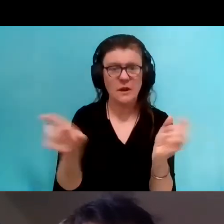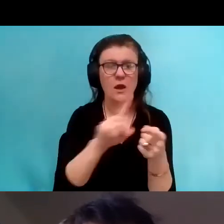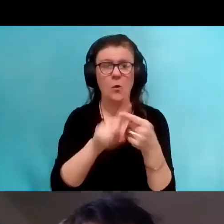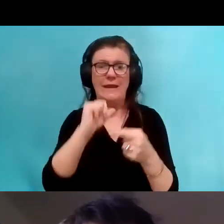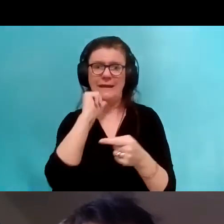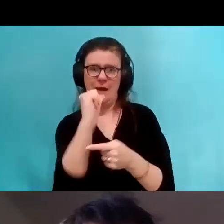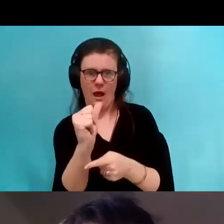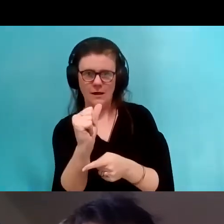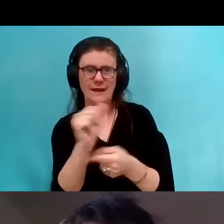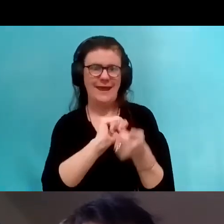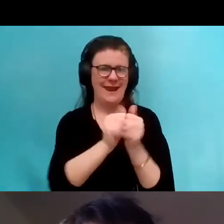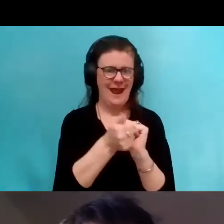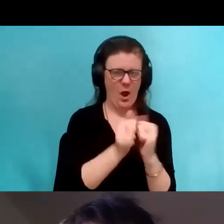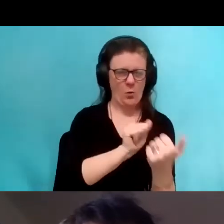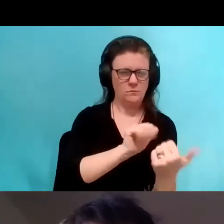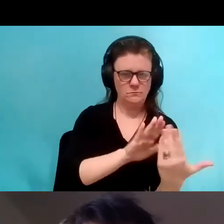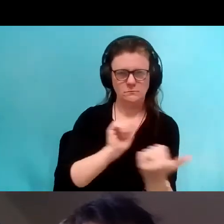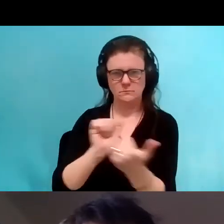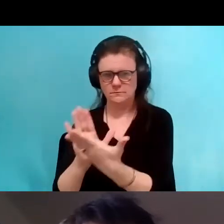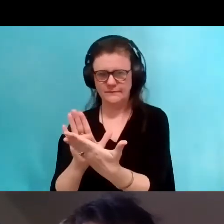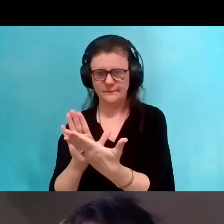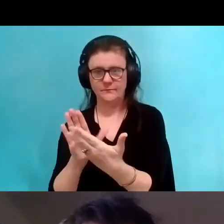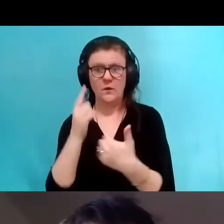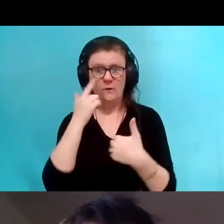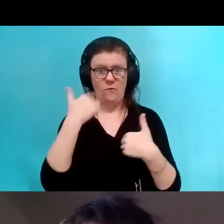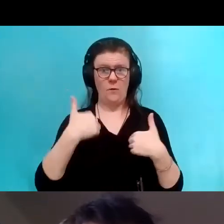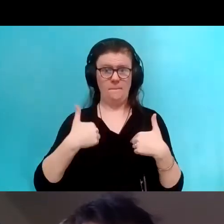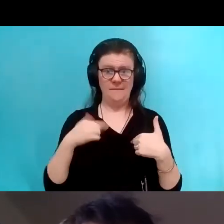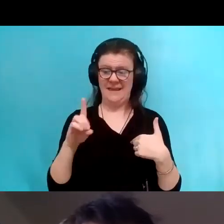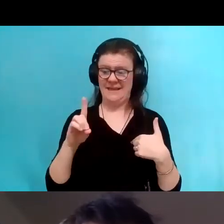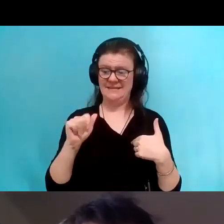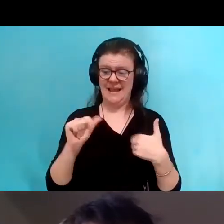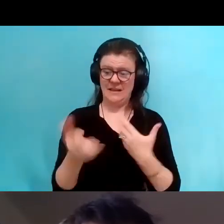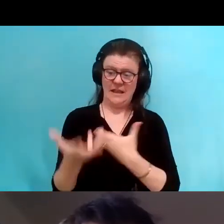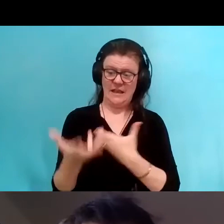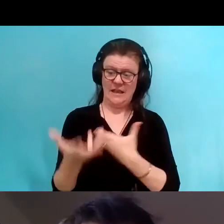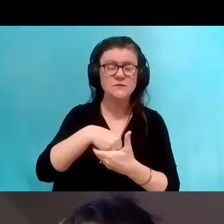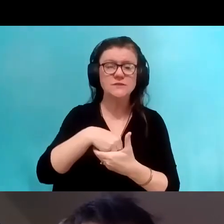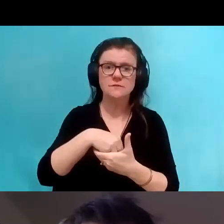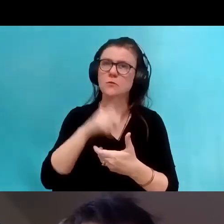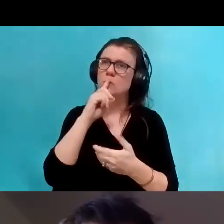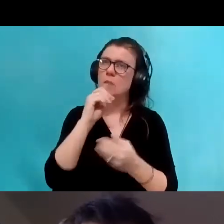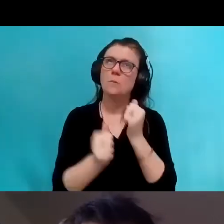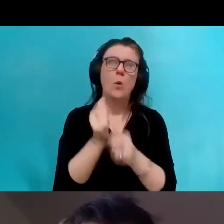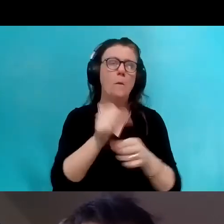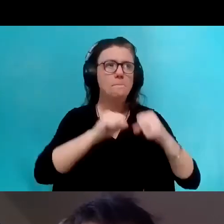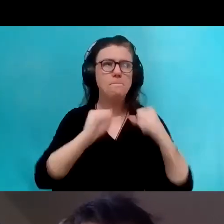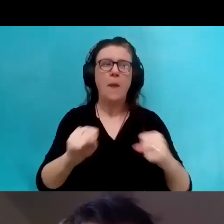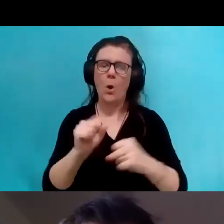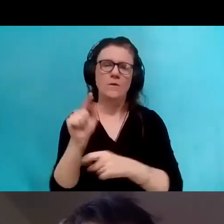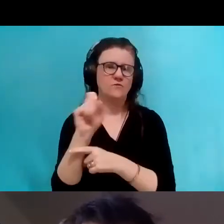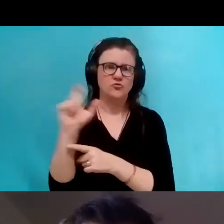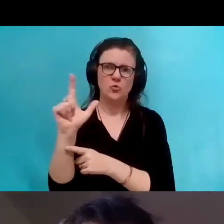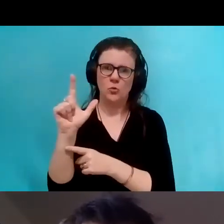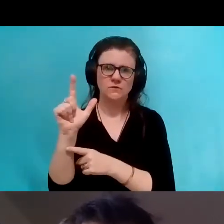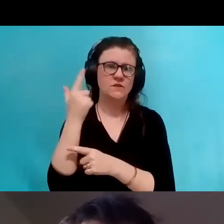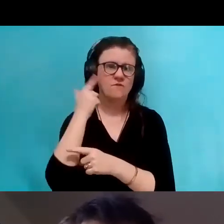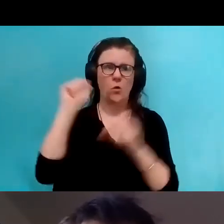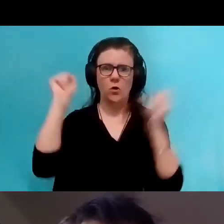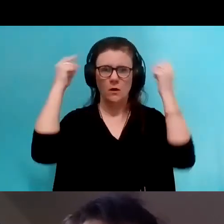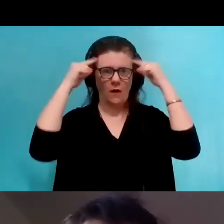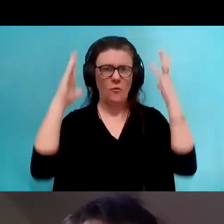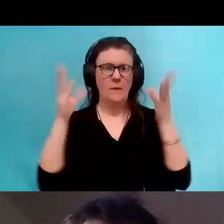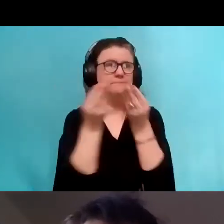best. Inclusive data, for me, is going to be one of the most powerful tools that is ever put in the hands of governments,